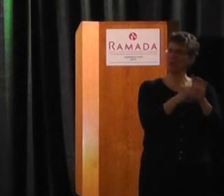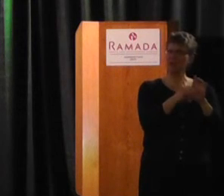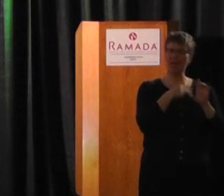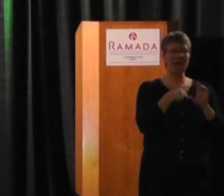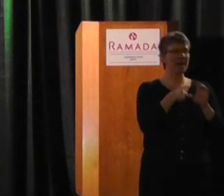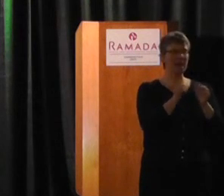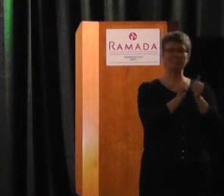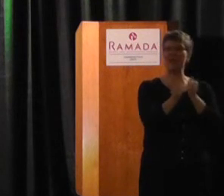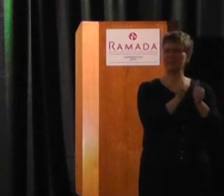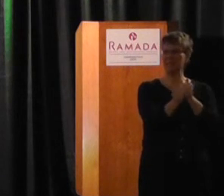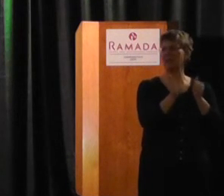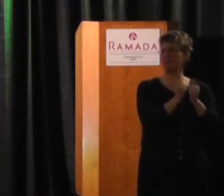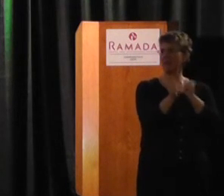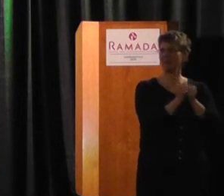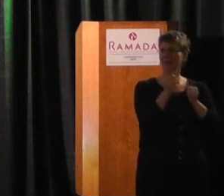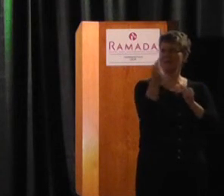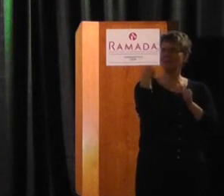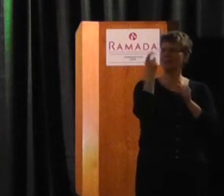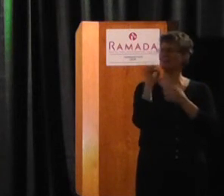them. Really was good.